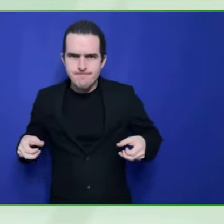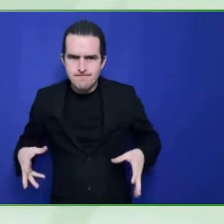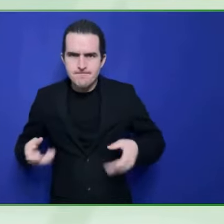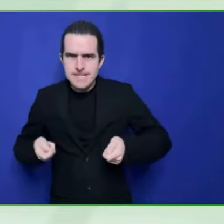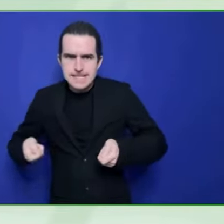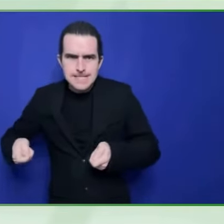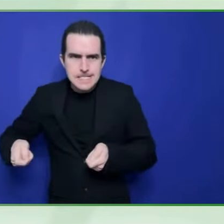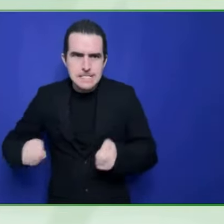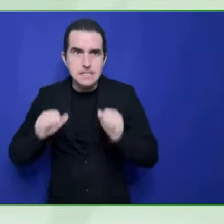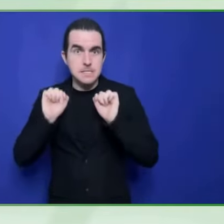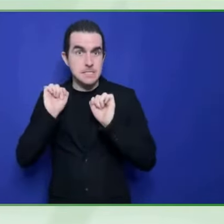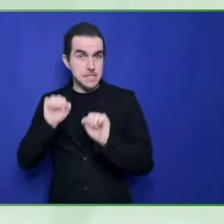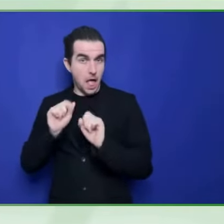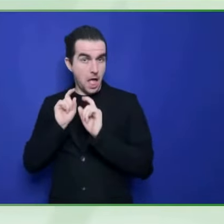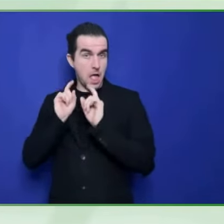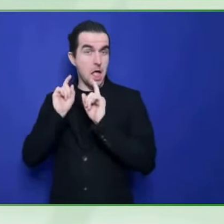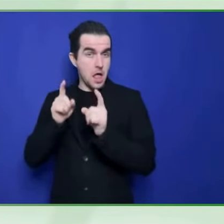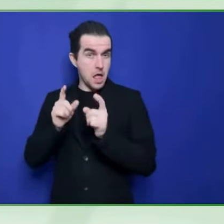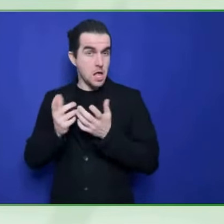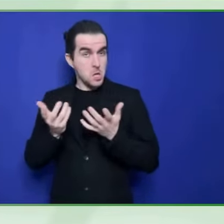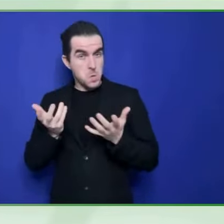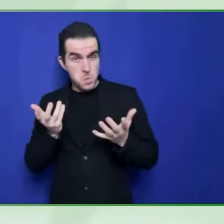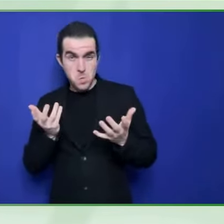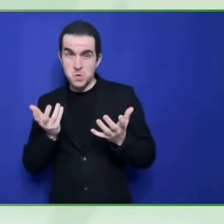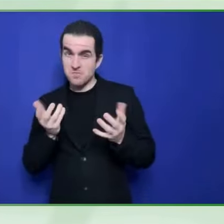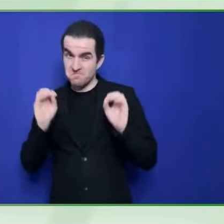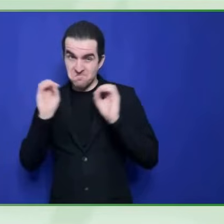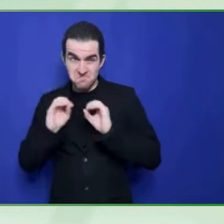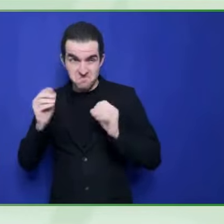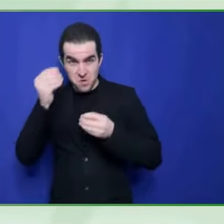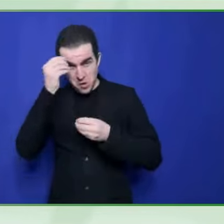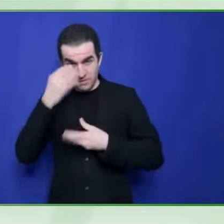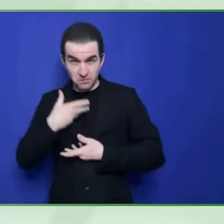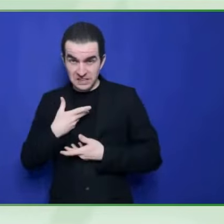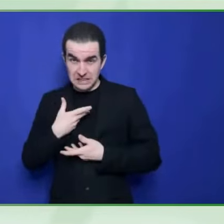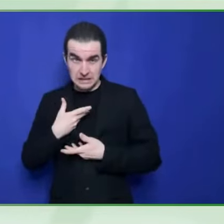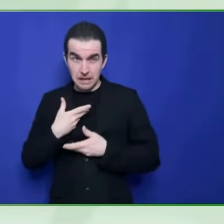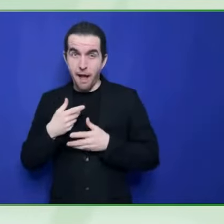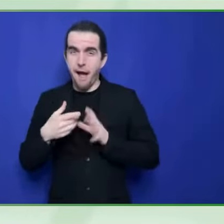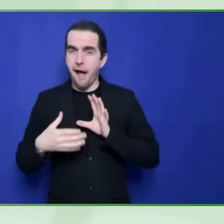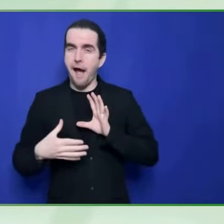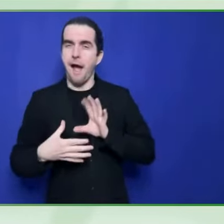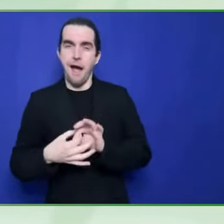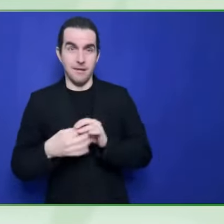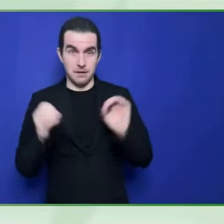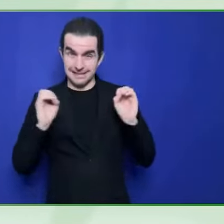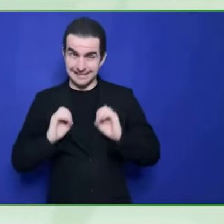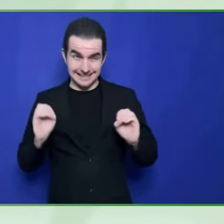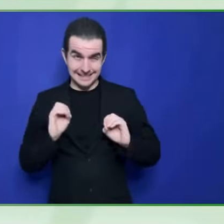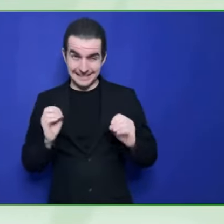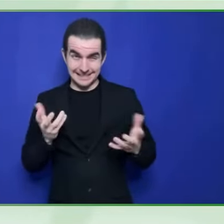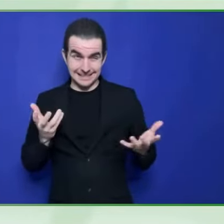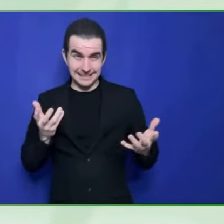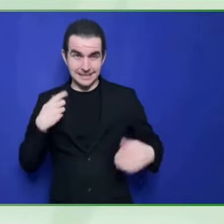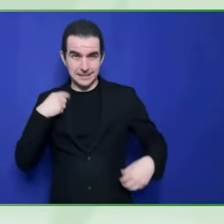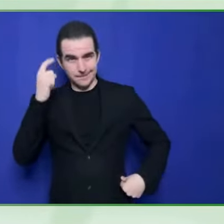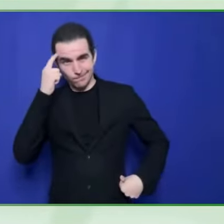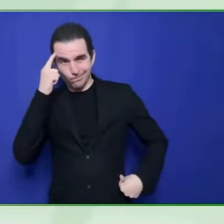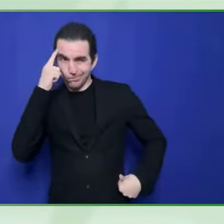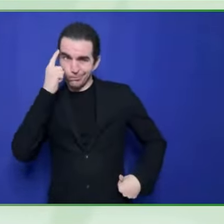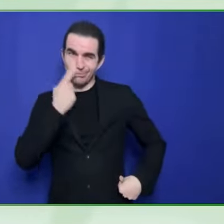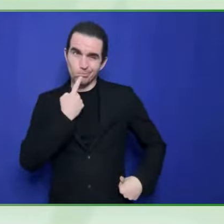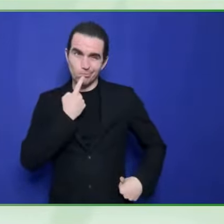on top of it, connect a full route. And usually you want a plan B and a plan C because, you know, the data is not always